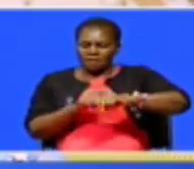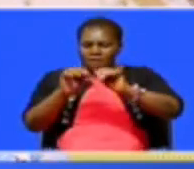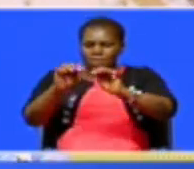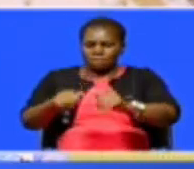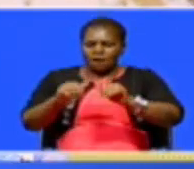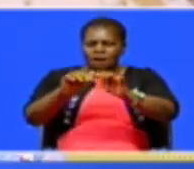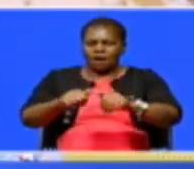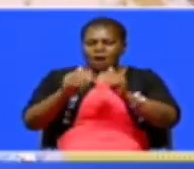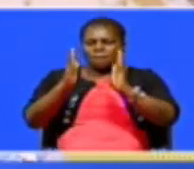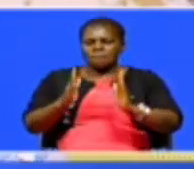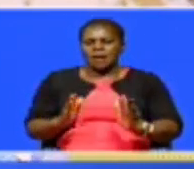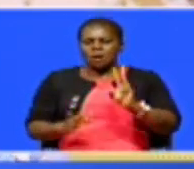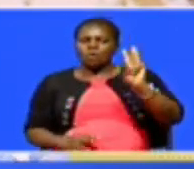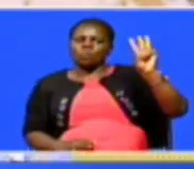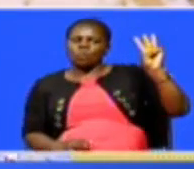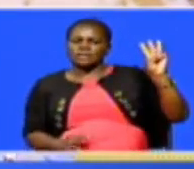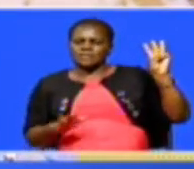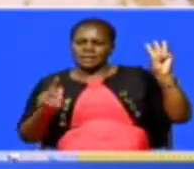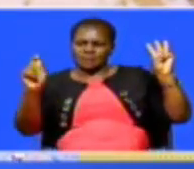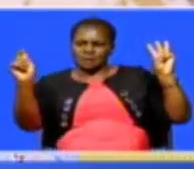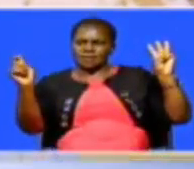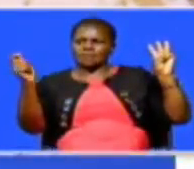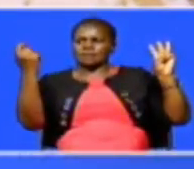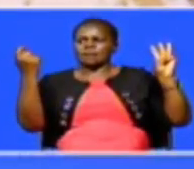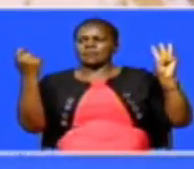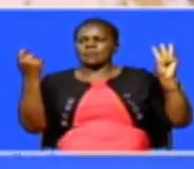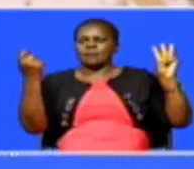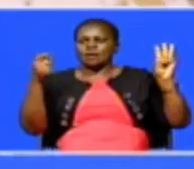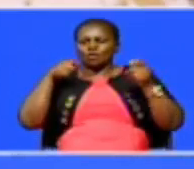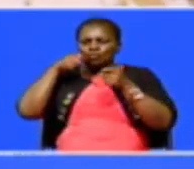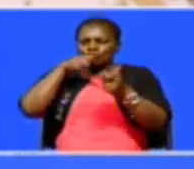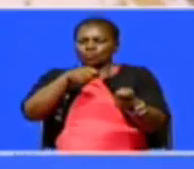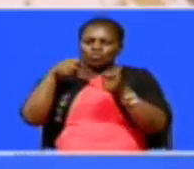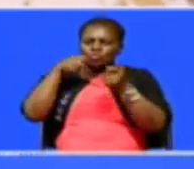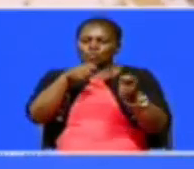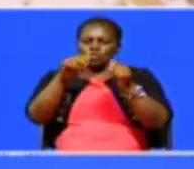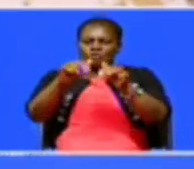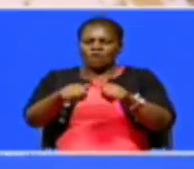farmers in Western Kenya who are in sugarcane farmers,